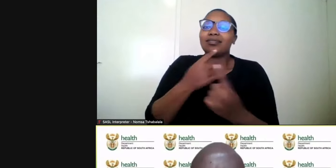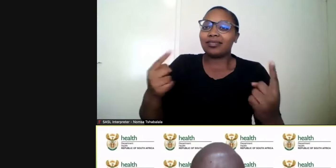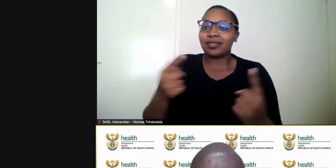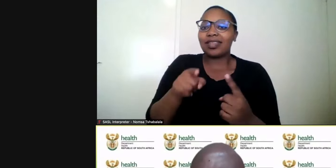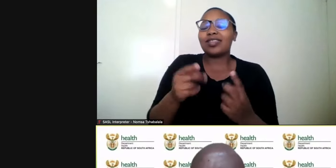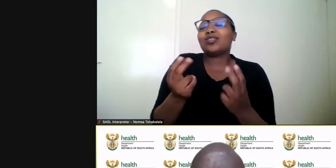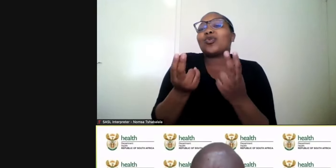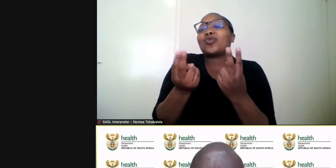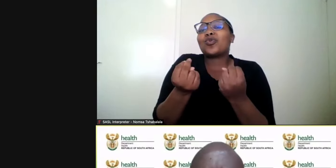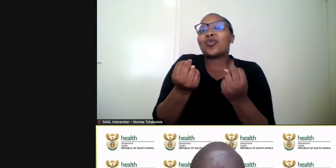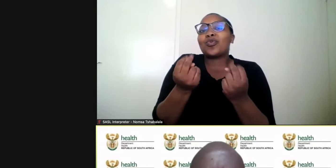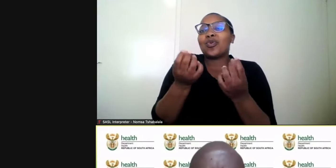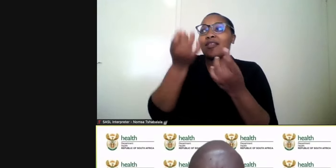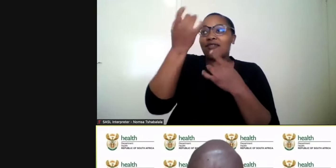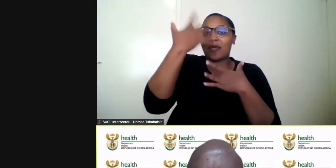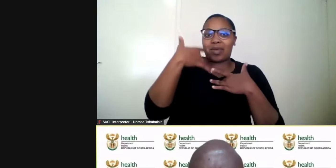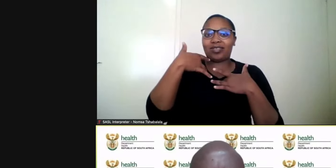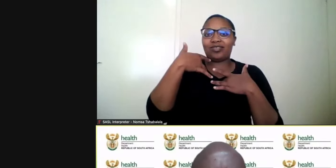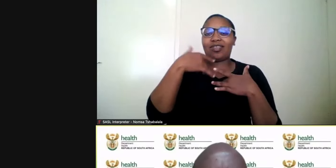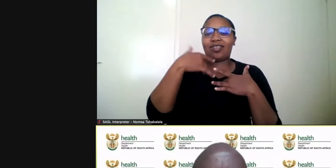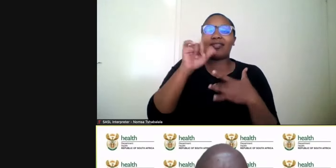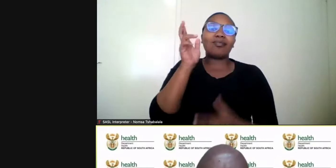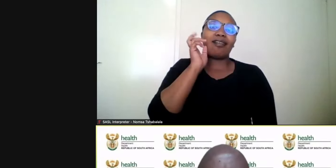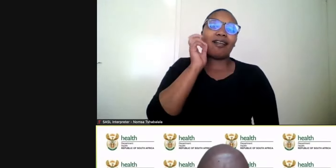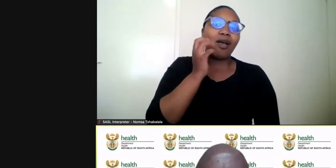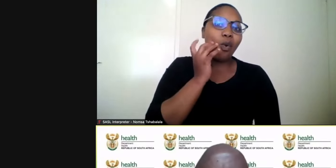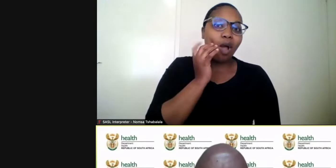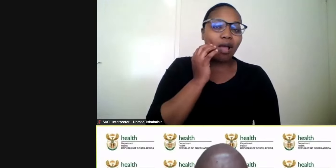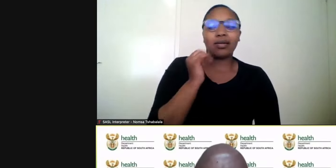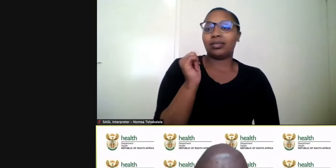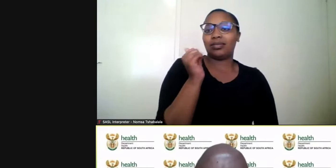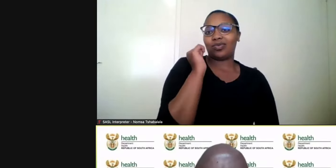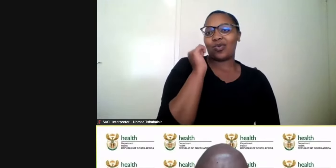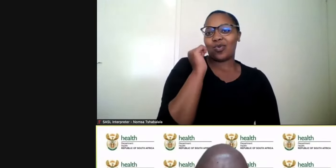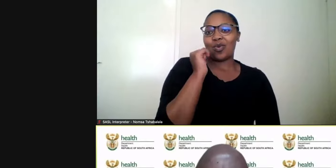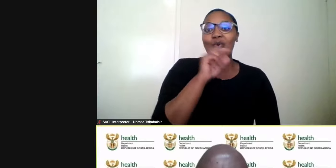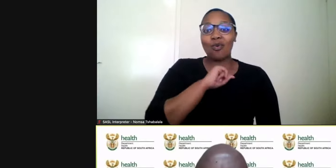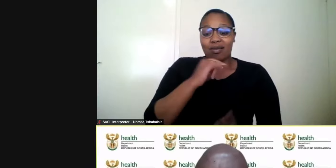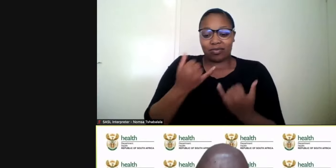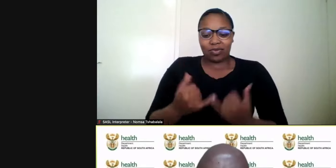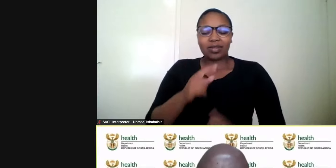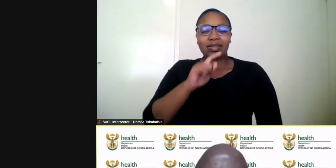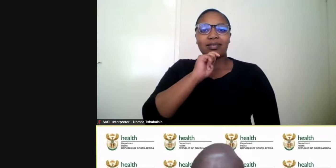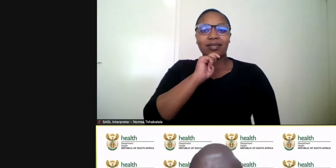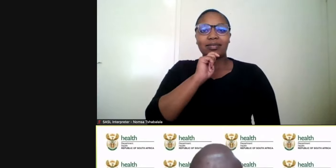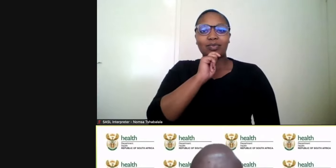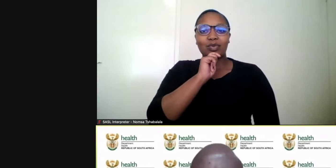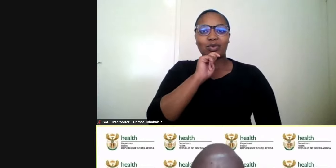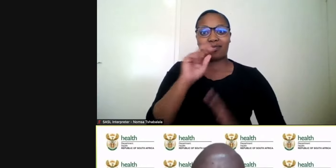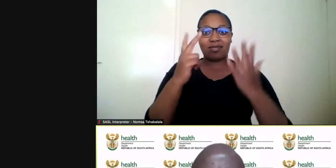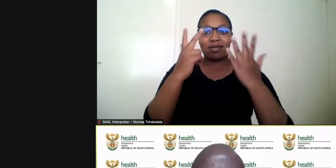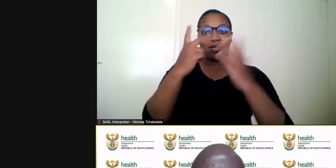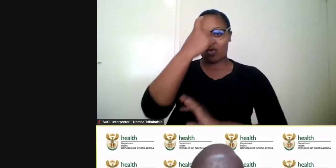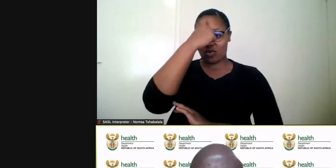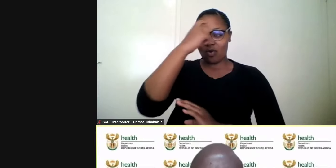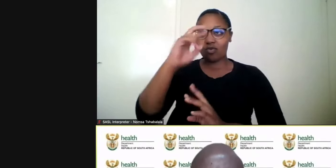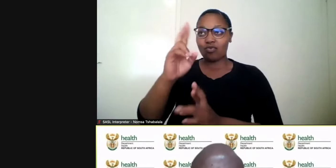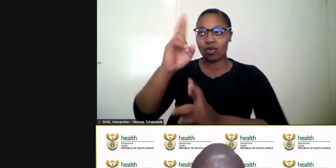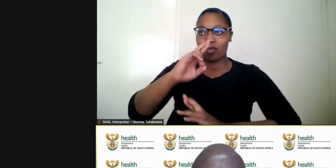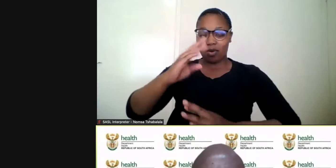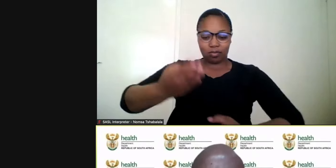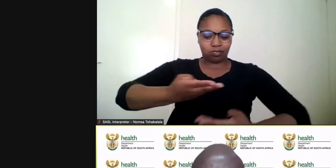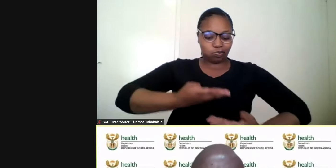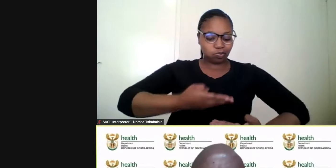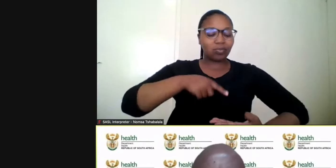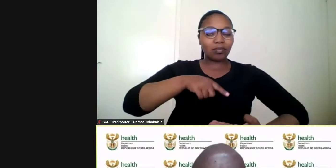warning yesterday. I asked that we meet at 8 o'clock this morning. We got the report, and then we've been doing further